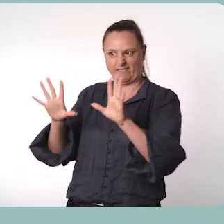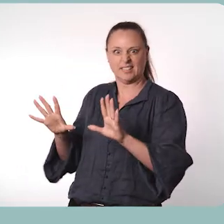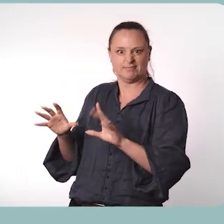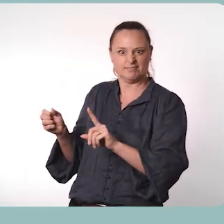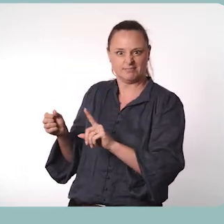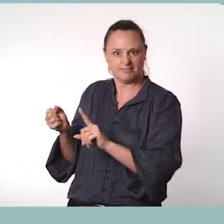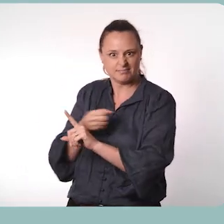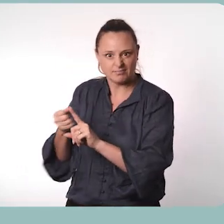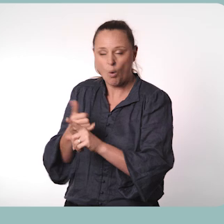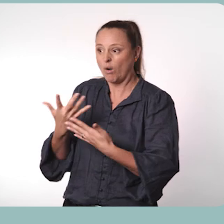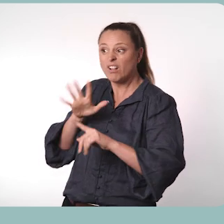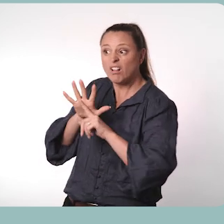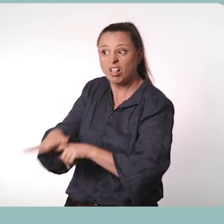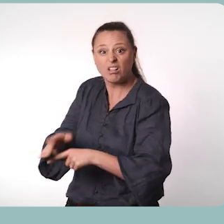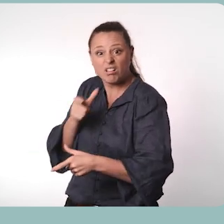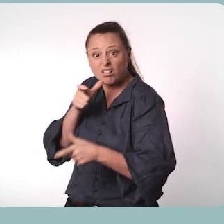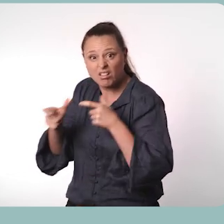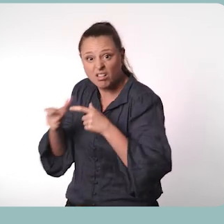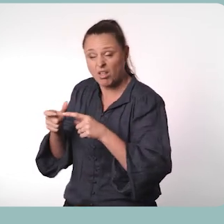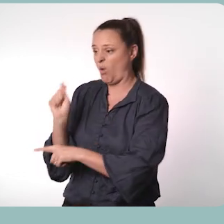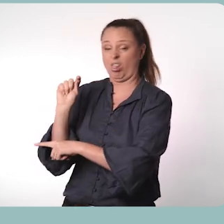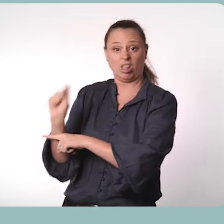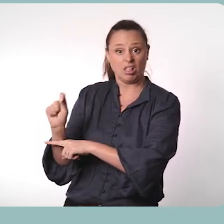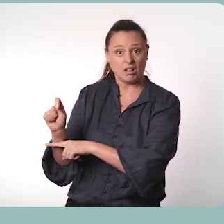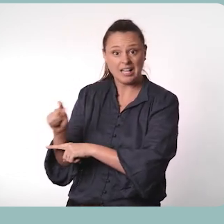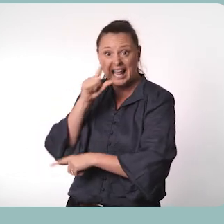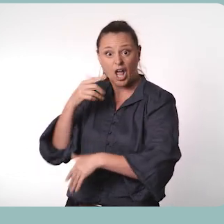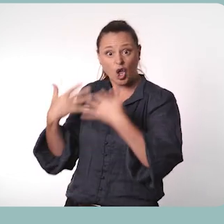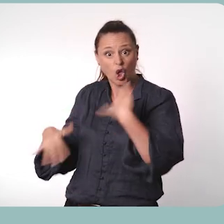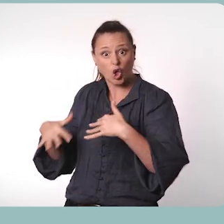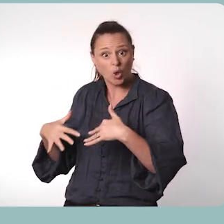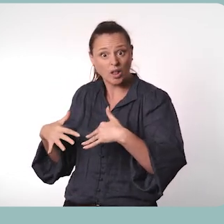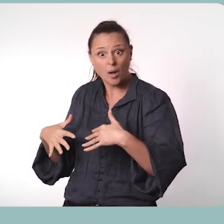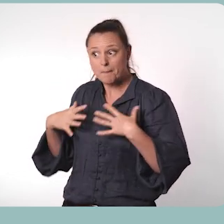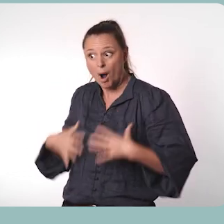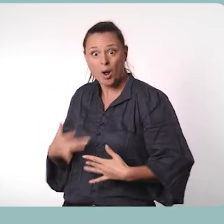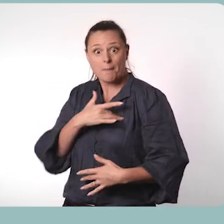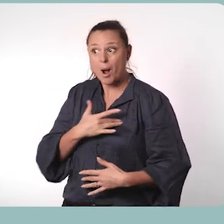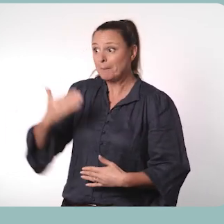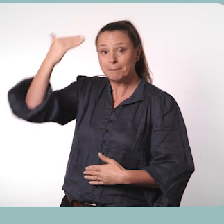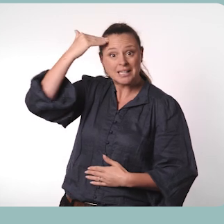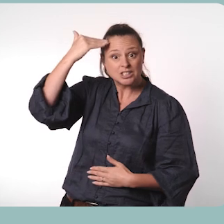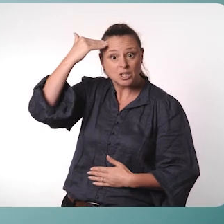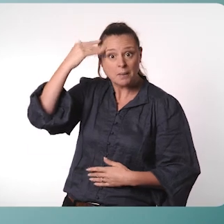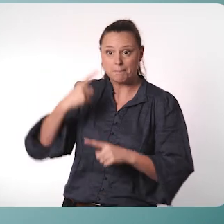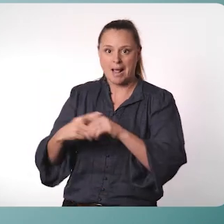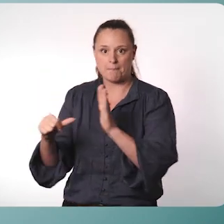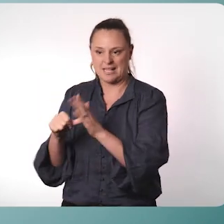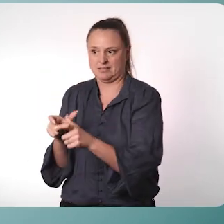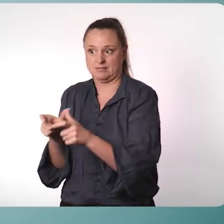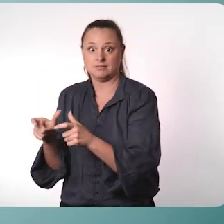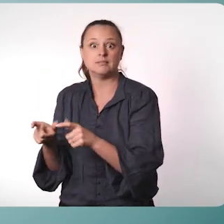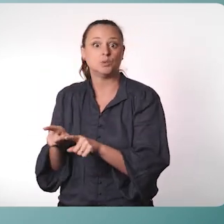like threats, abuse and neglect that can hurt someone physically, emotionally, mentally and financially.